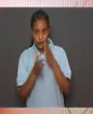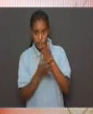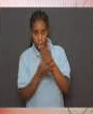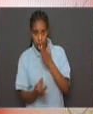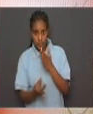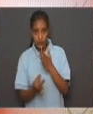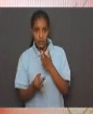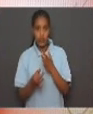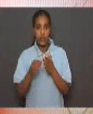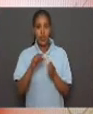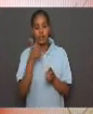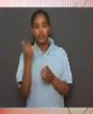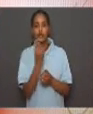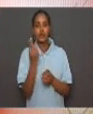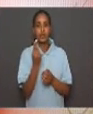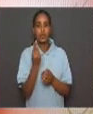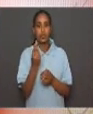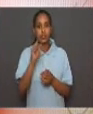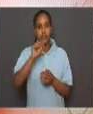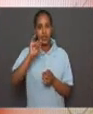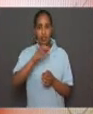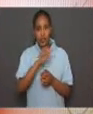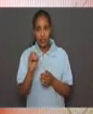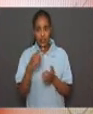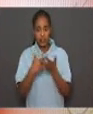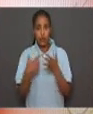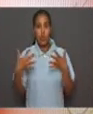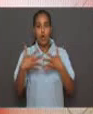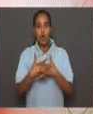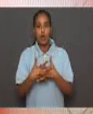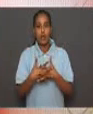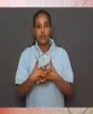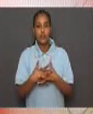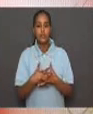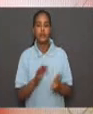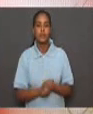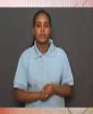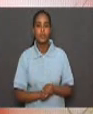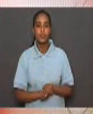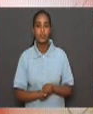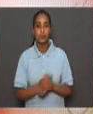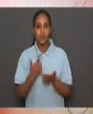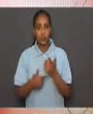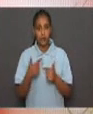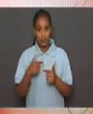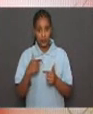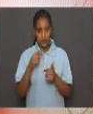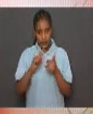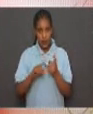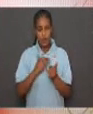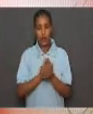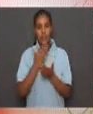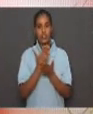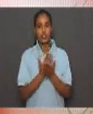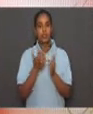learned about several other uses for silicon and its compounds as well. This brings us to the end